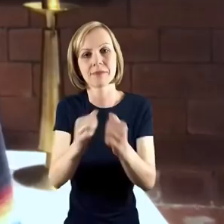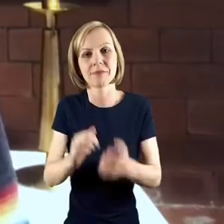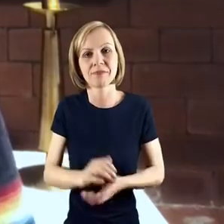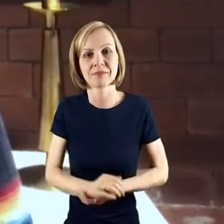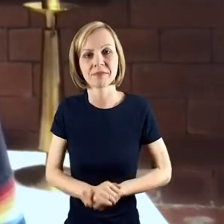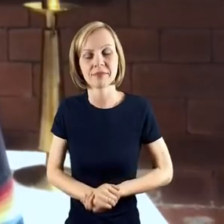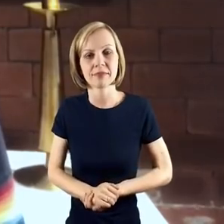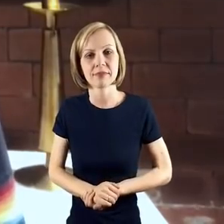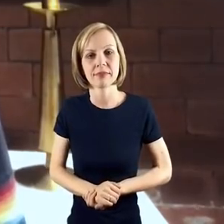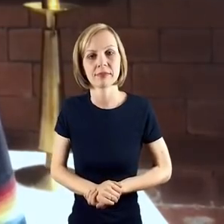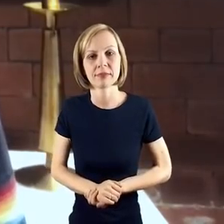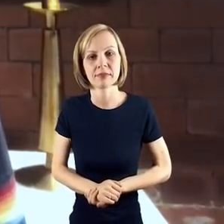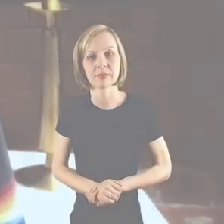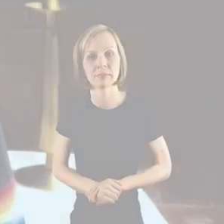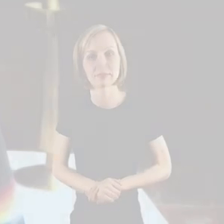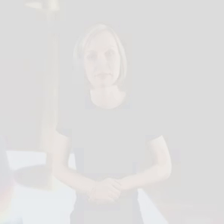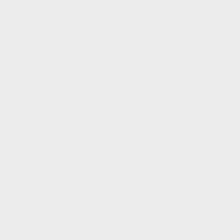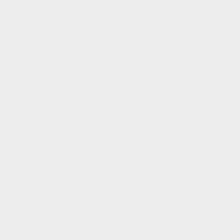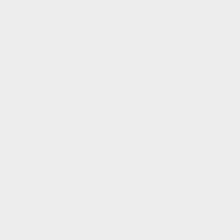Amen.